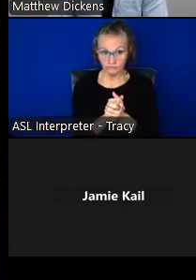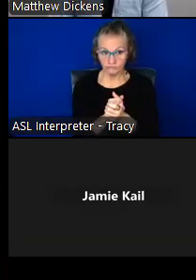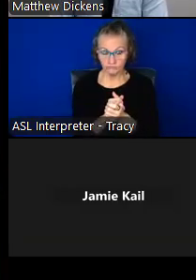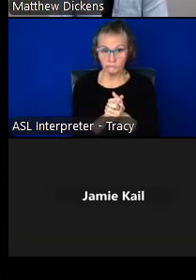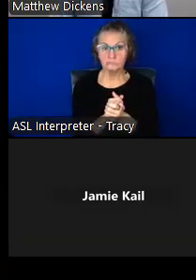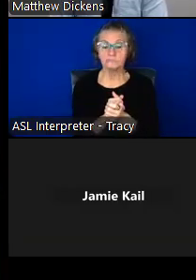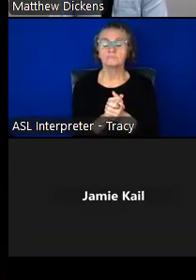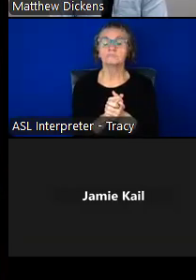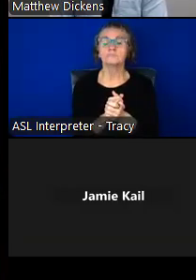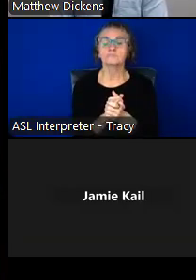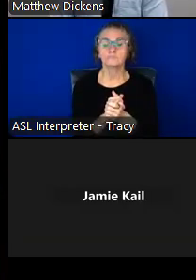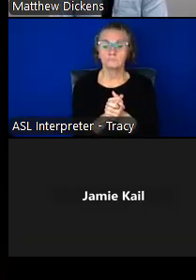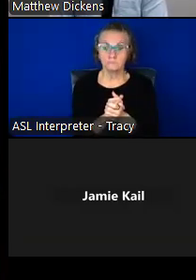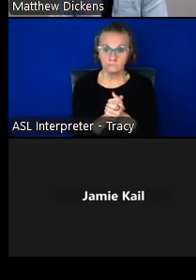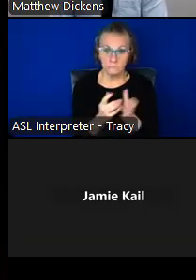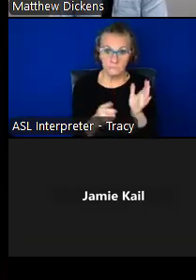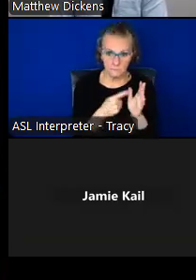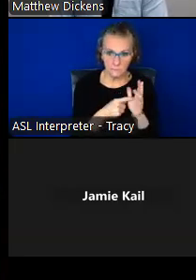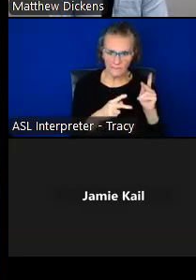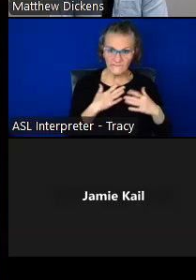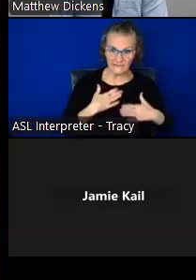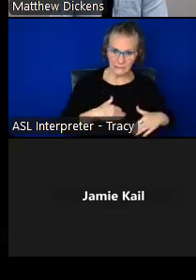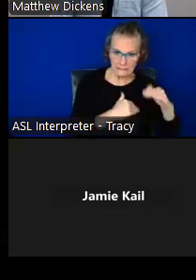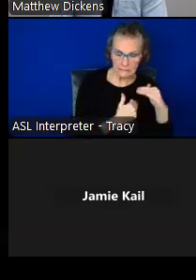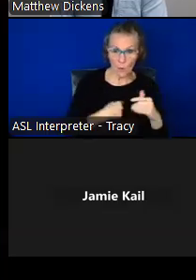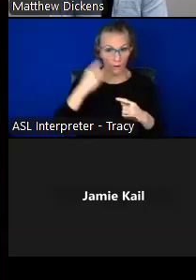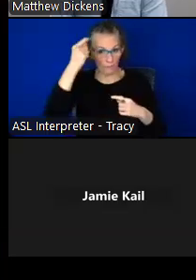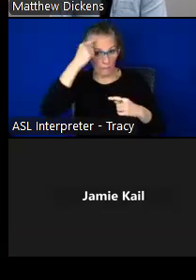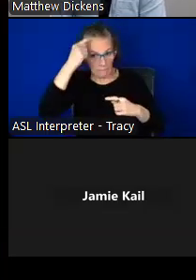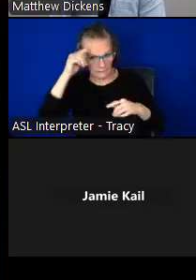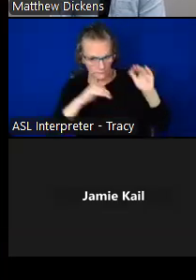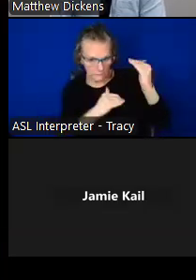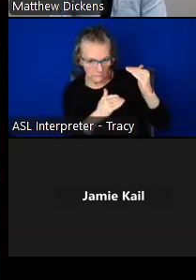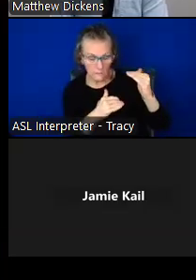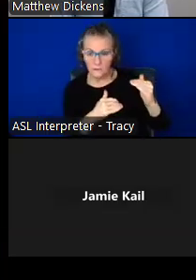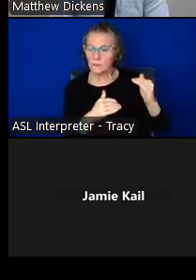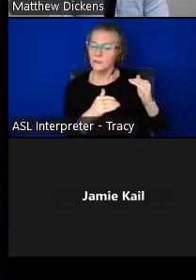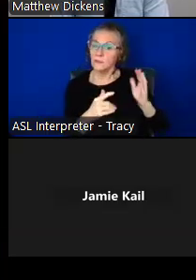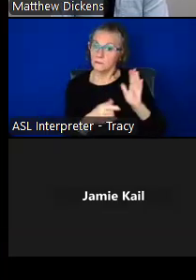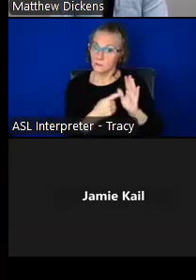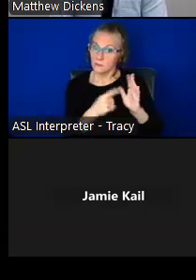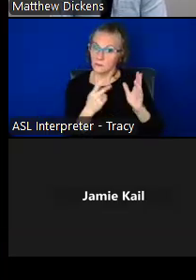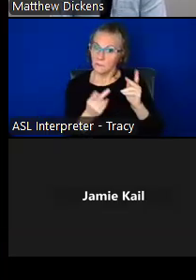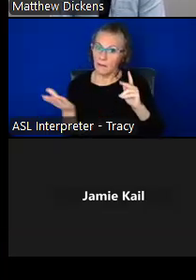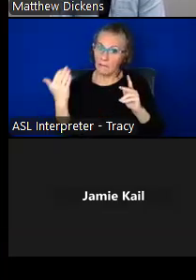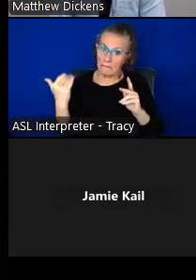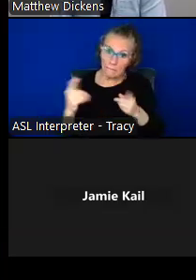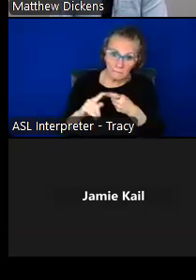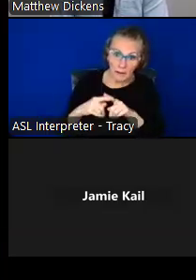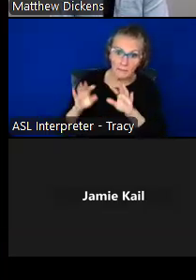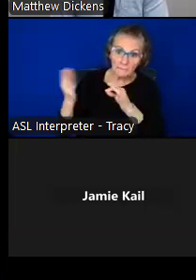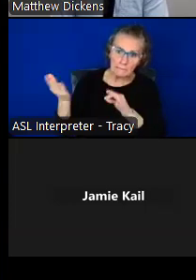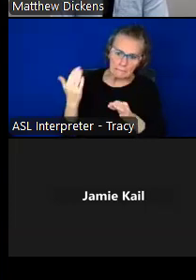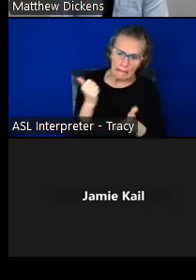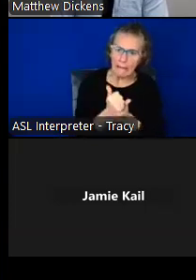So due to physical or cognitive limitations, individuals will add a friend or family member to their accounts to make